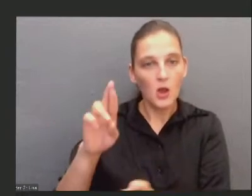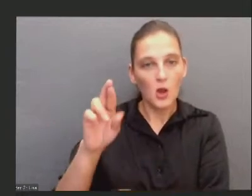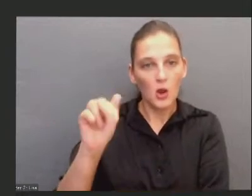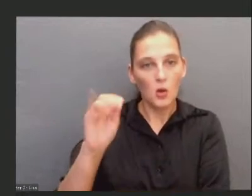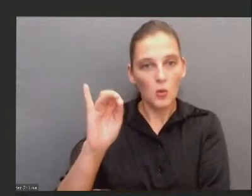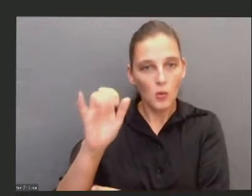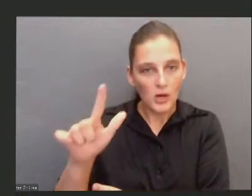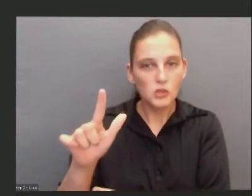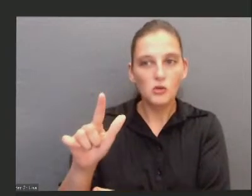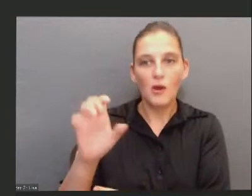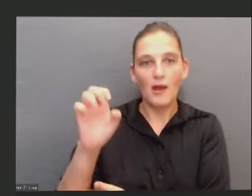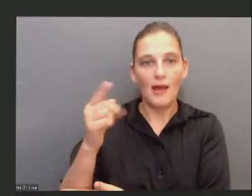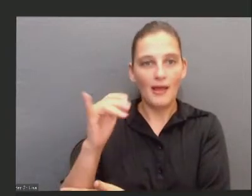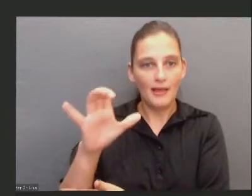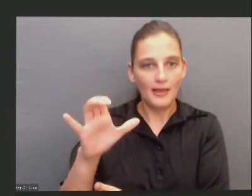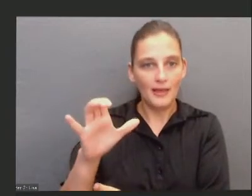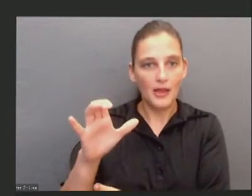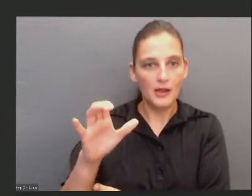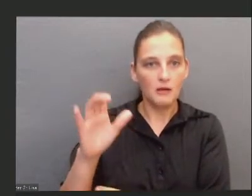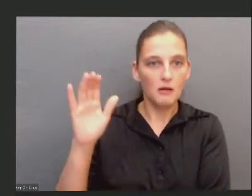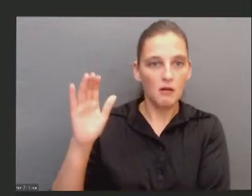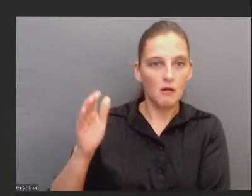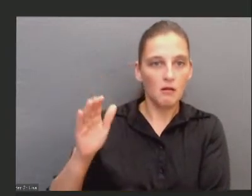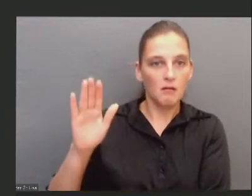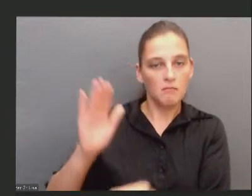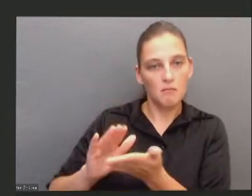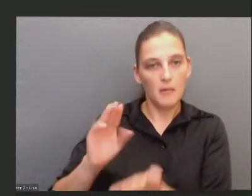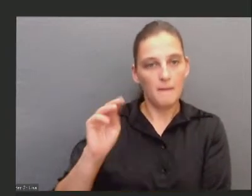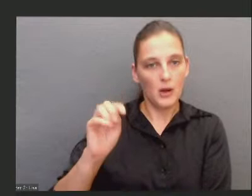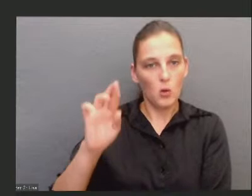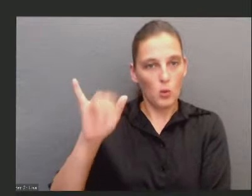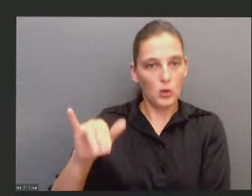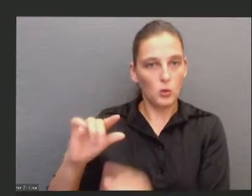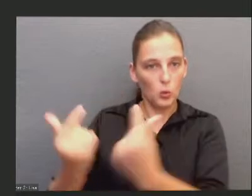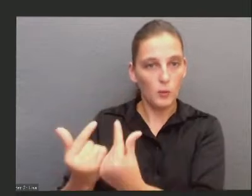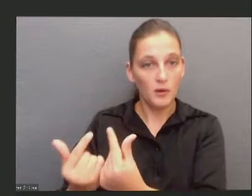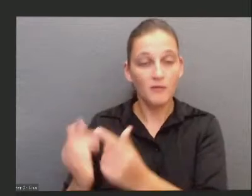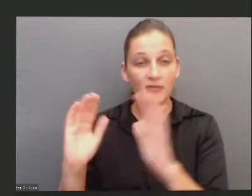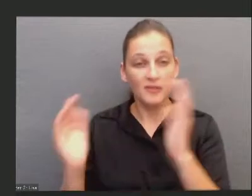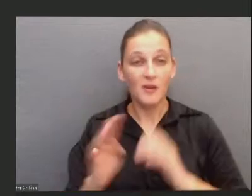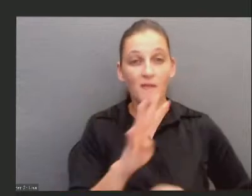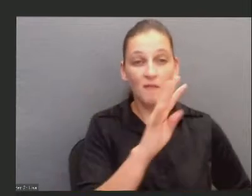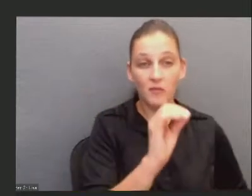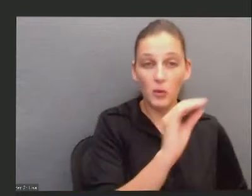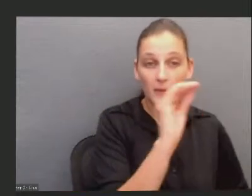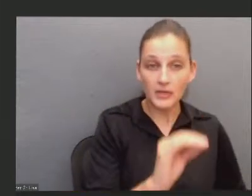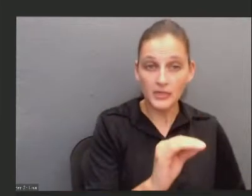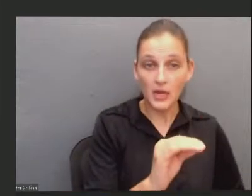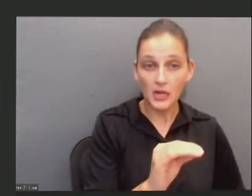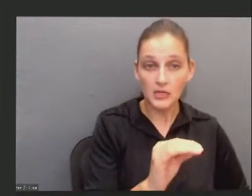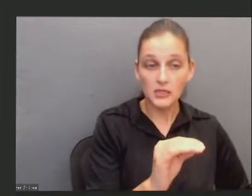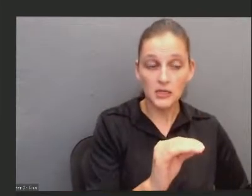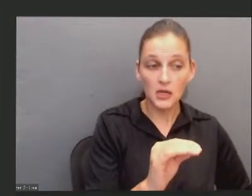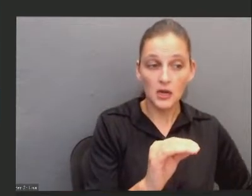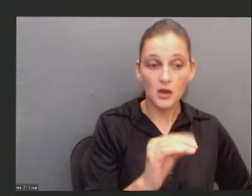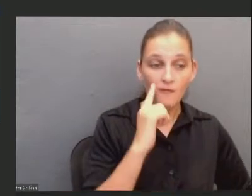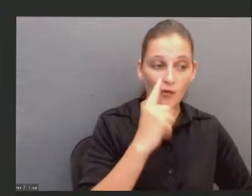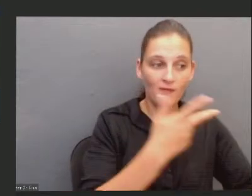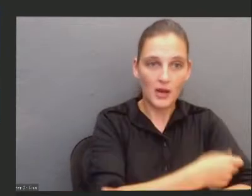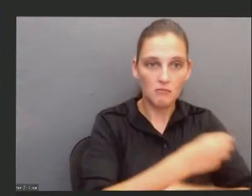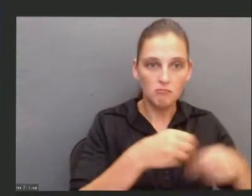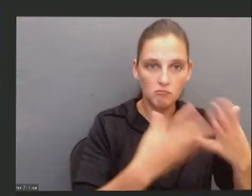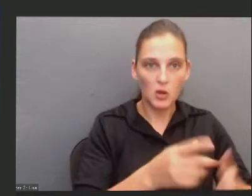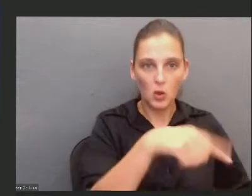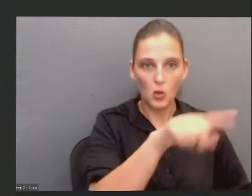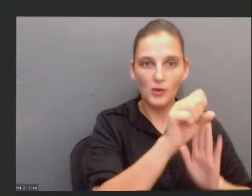to only 40% of the vaccine doses administered in those states at non-CVC centers.